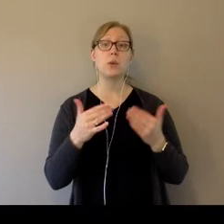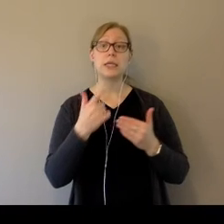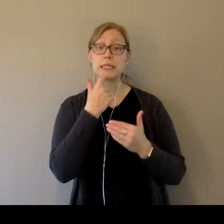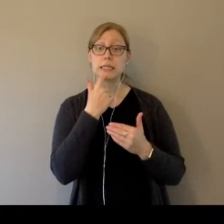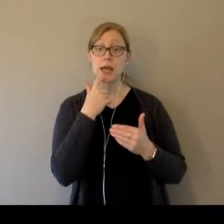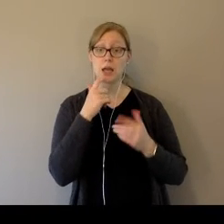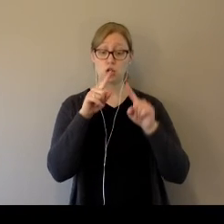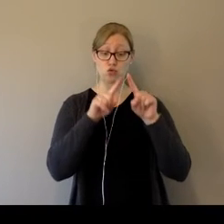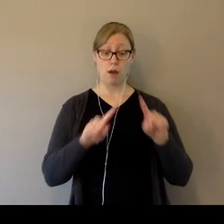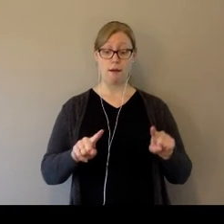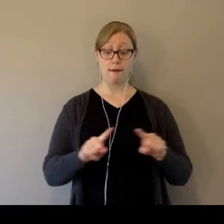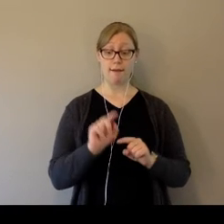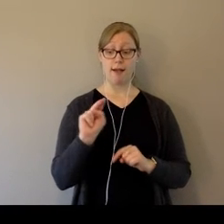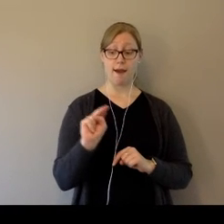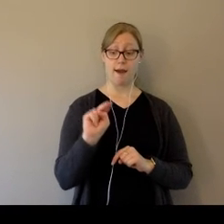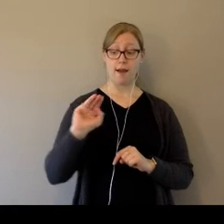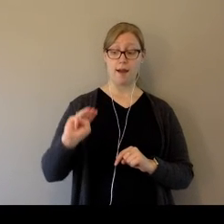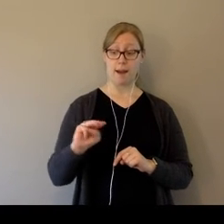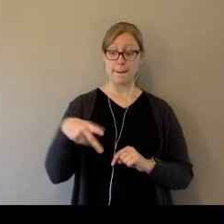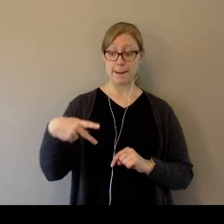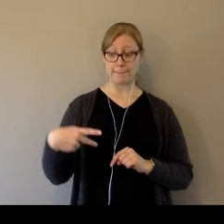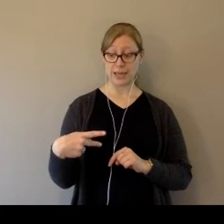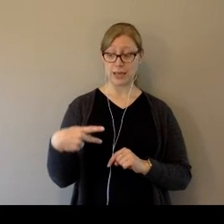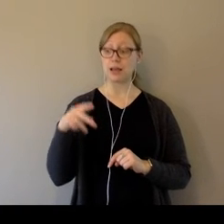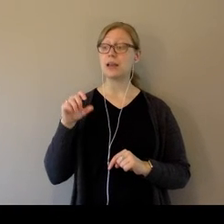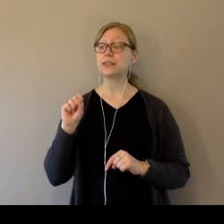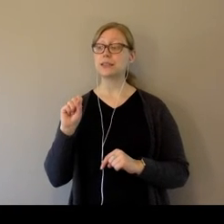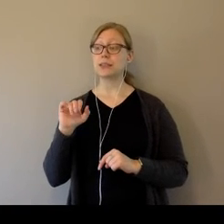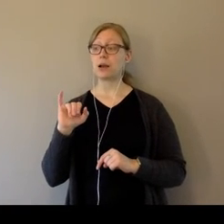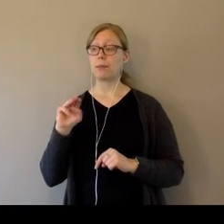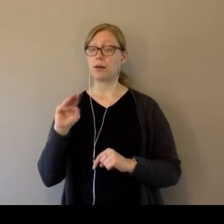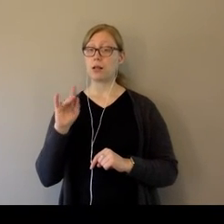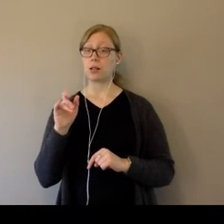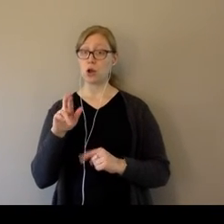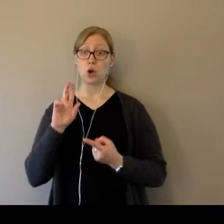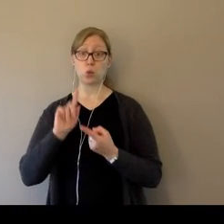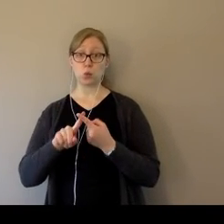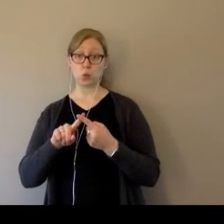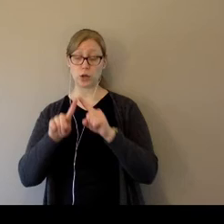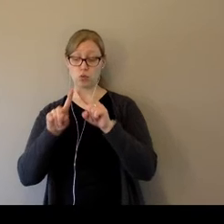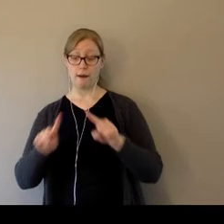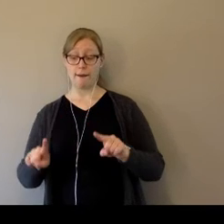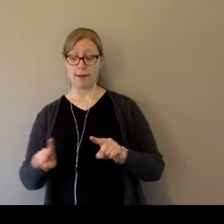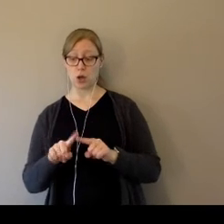NMP is similar to triangle QTR.